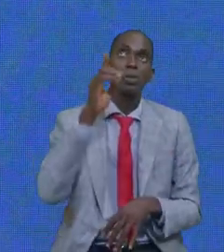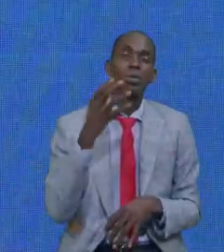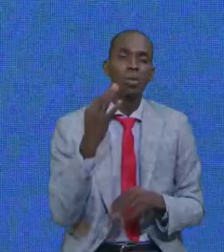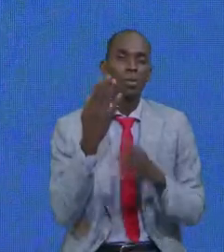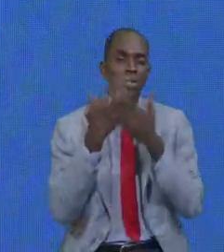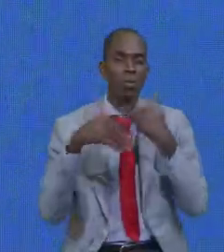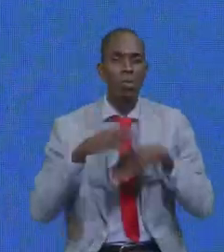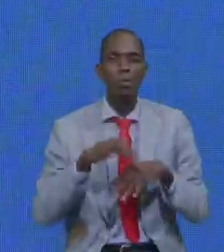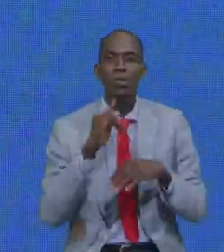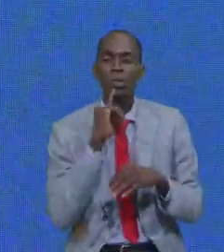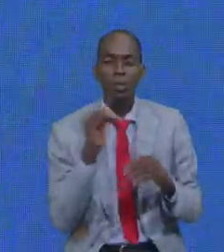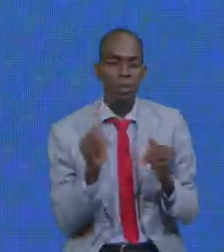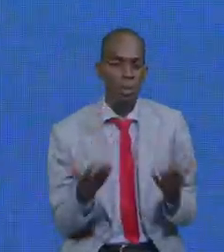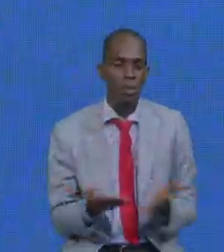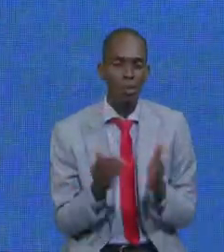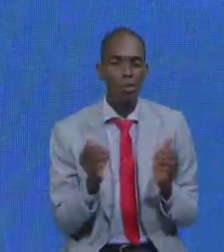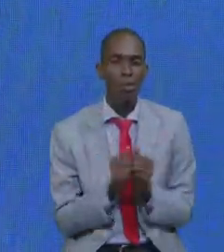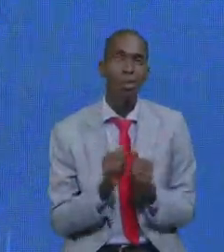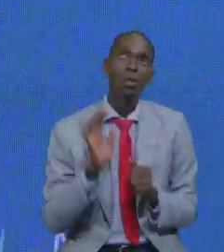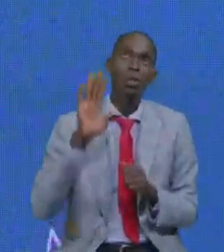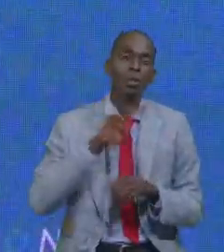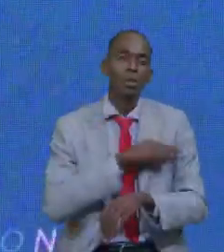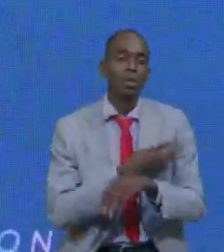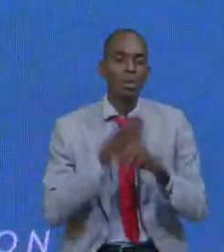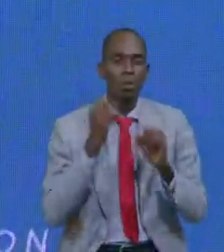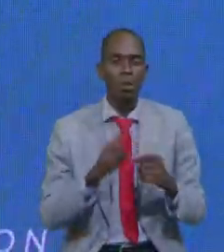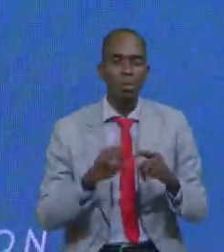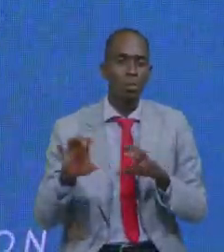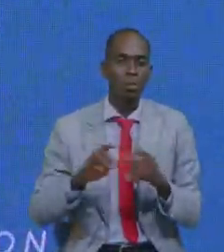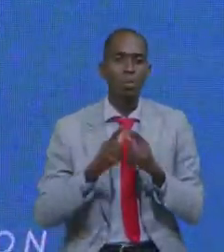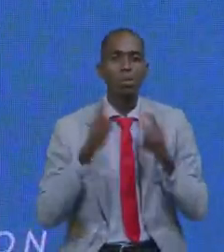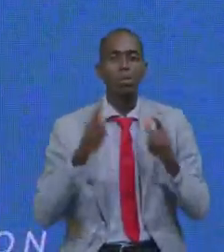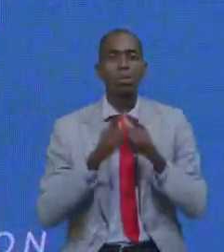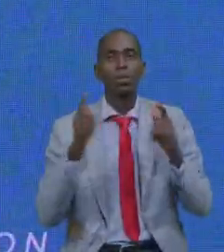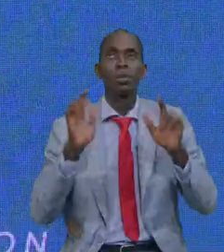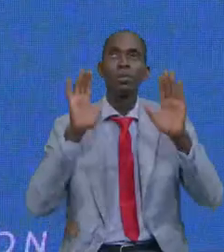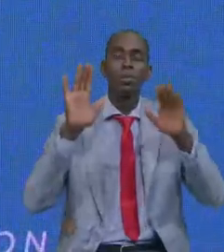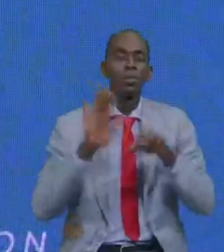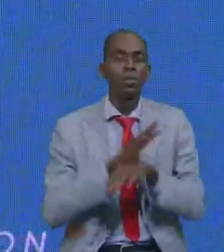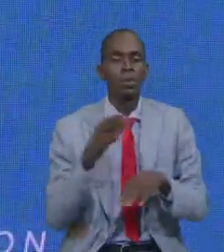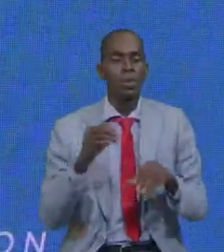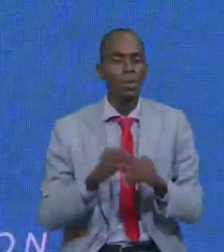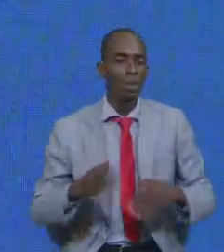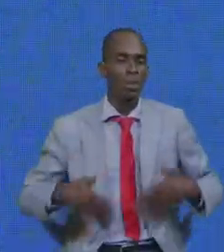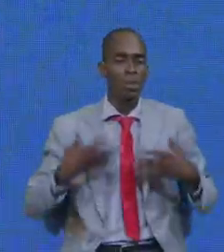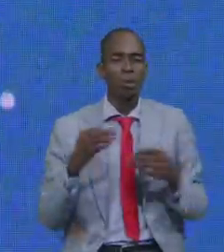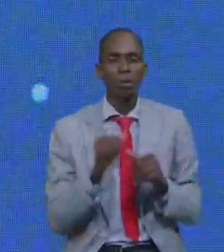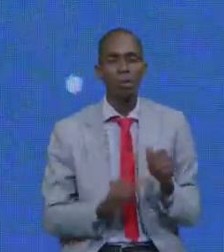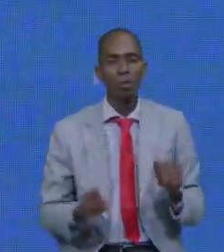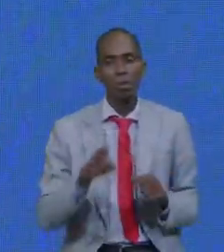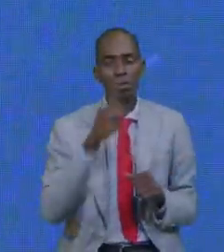is here with his mighty power to do great, great, wonderful things in the life of everyone. You will not be left